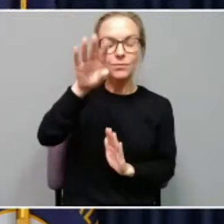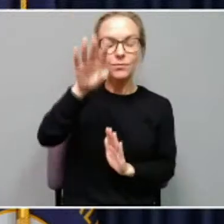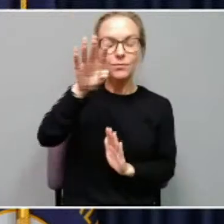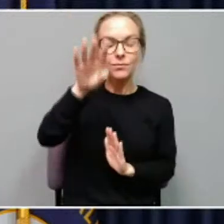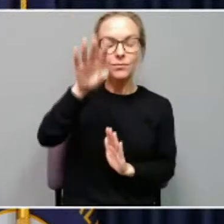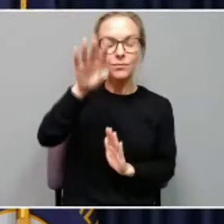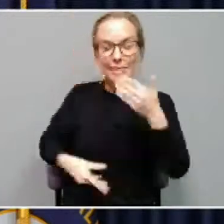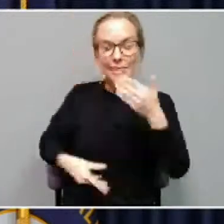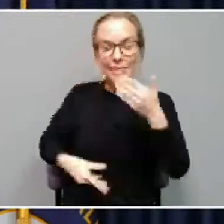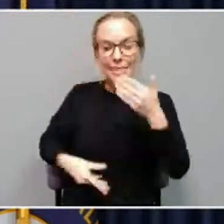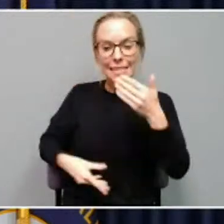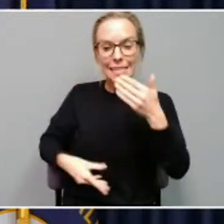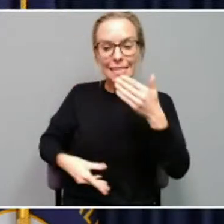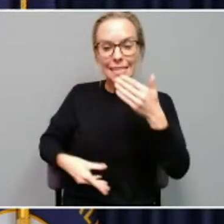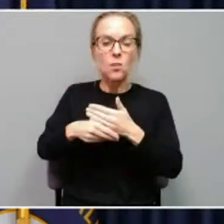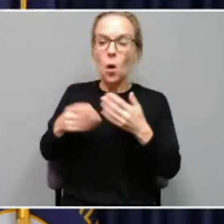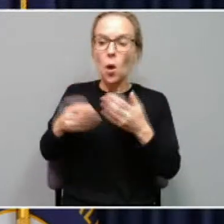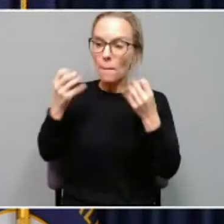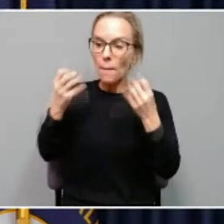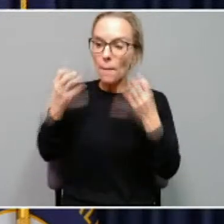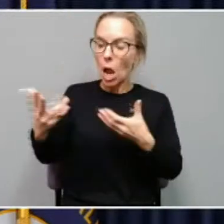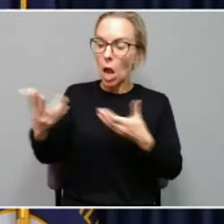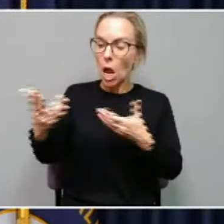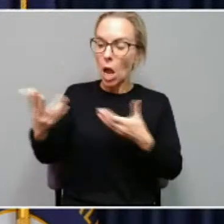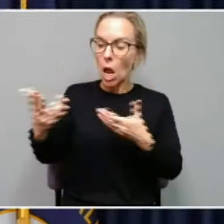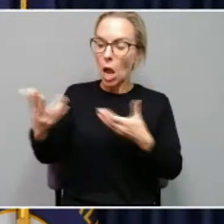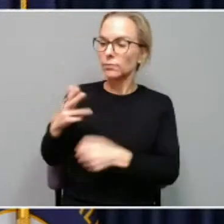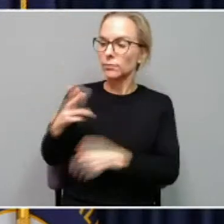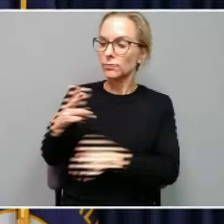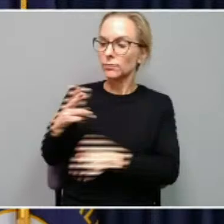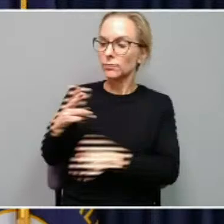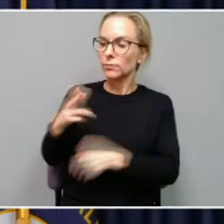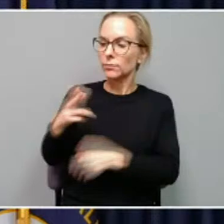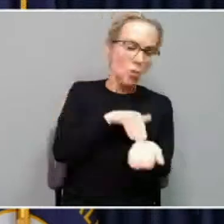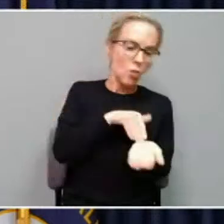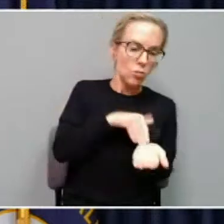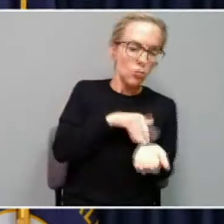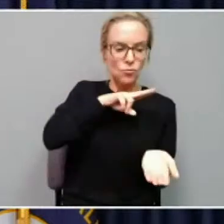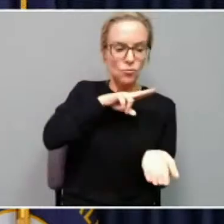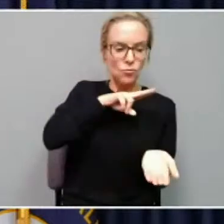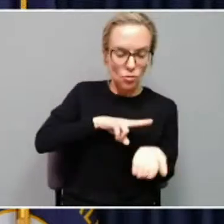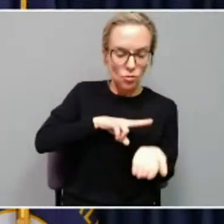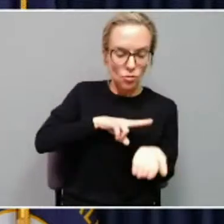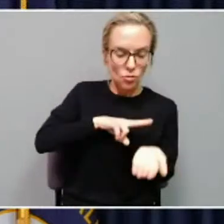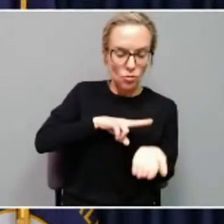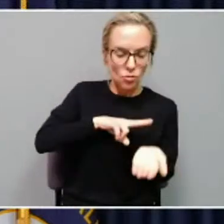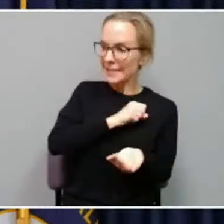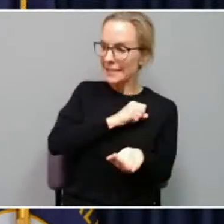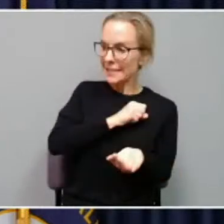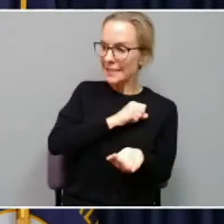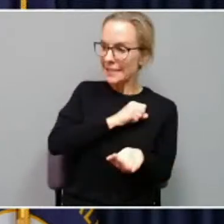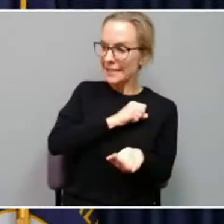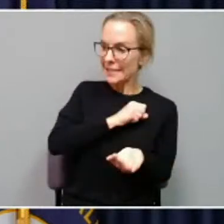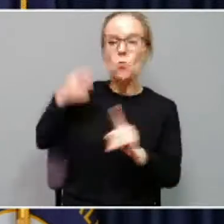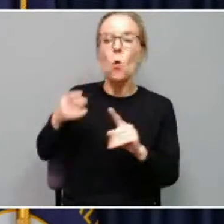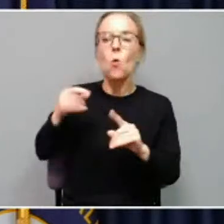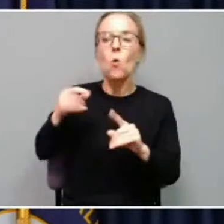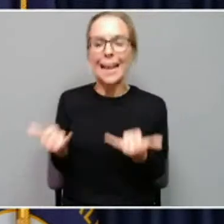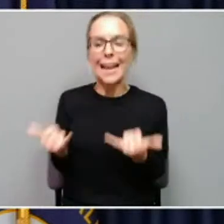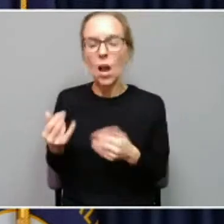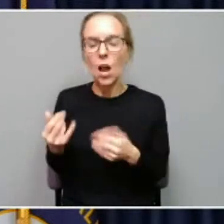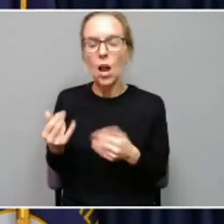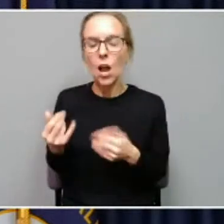additional doctors, nurses, et cetera, then that's something that we would look at. But our goal right now is to increase staffing. Thus the testing,